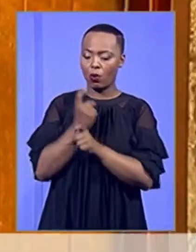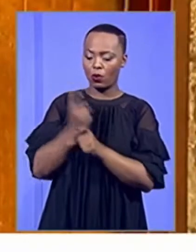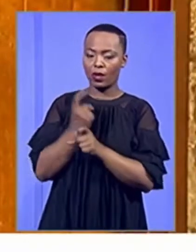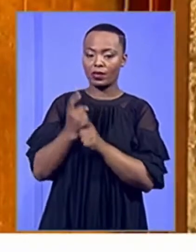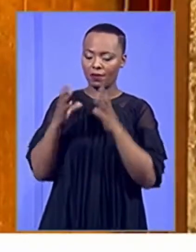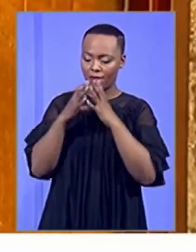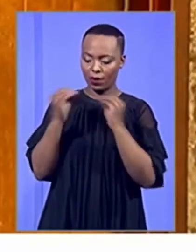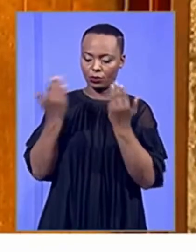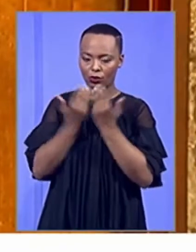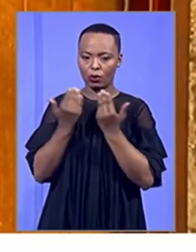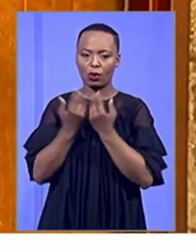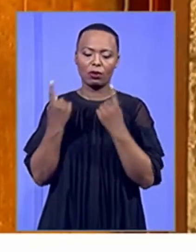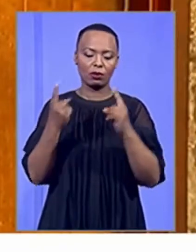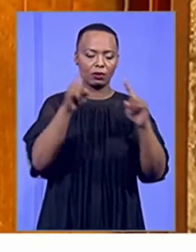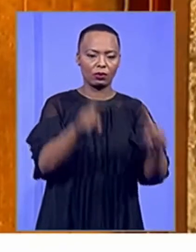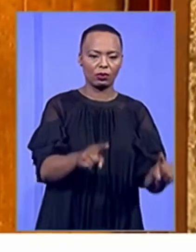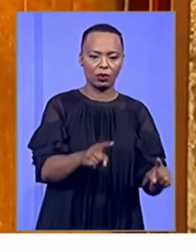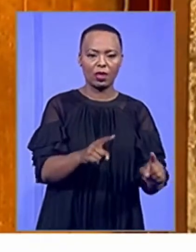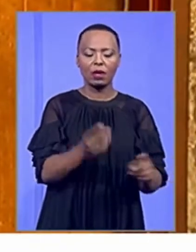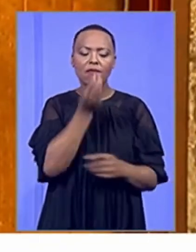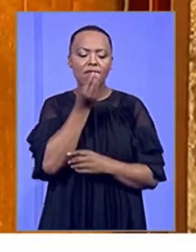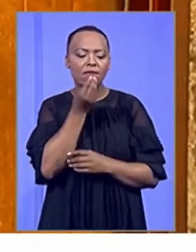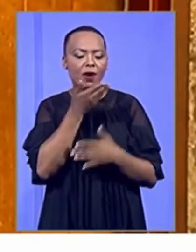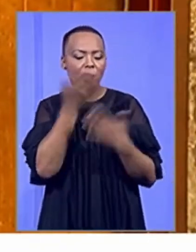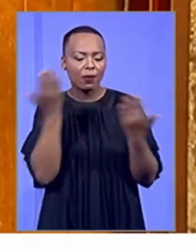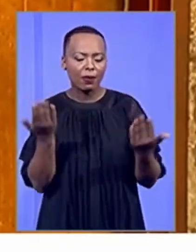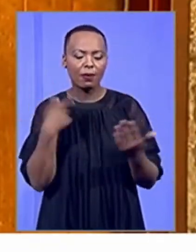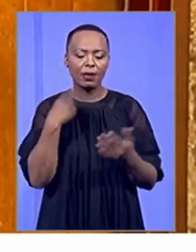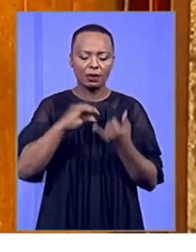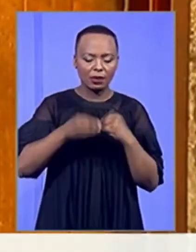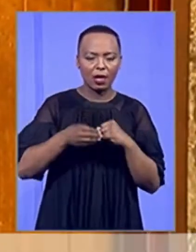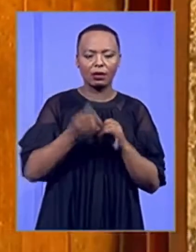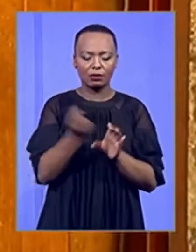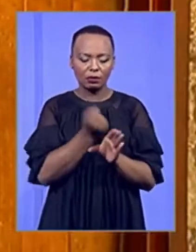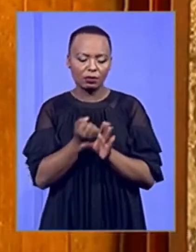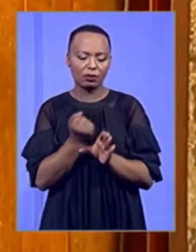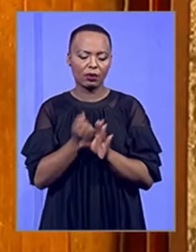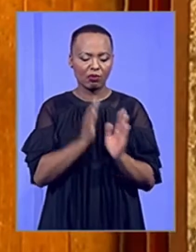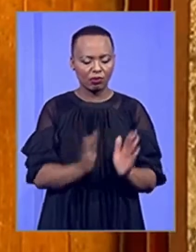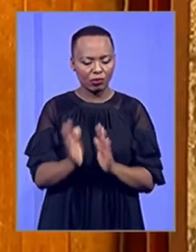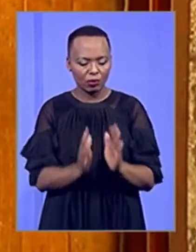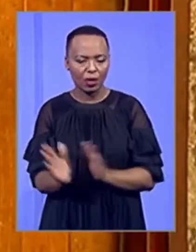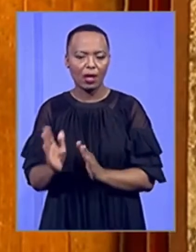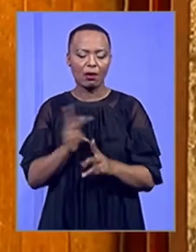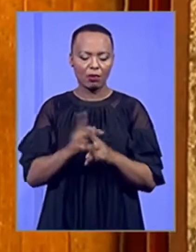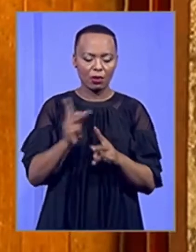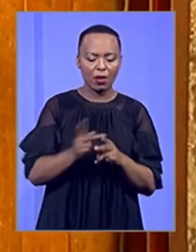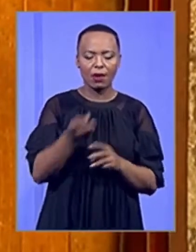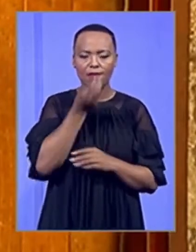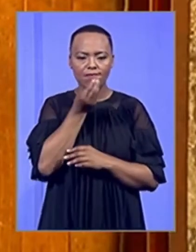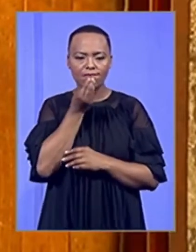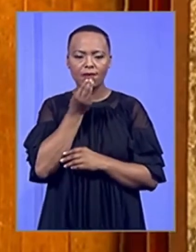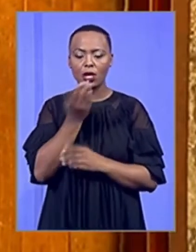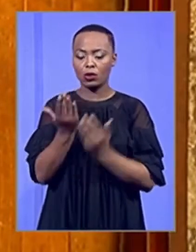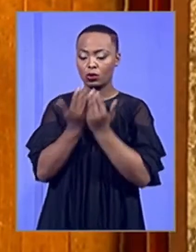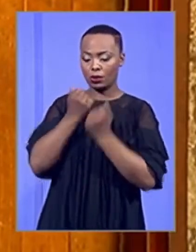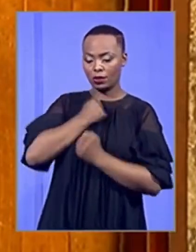re hwetša moo ba sena tša go ja re thoma fase ra ba direla tša go ja ene sekolong re tšwa